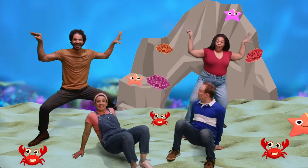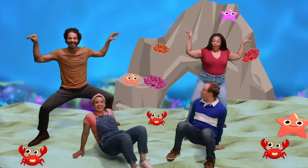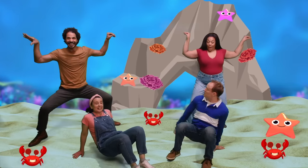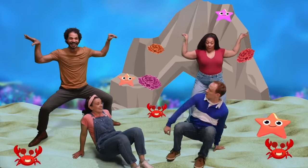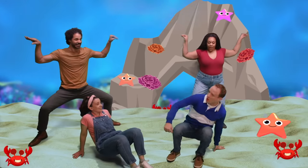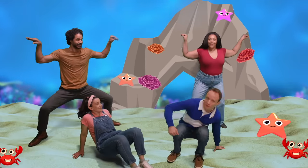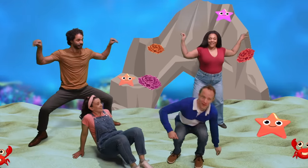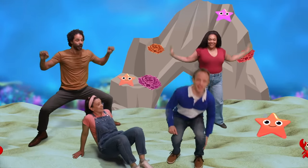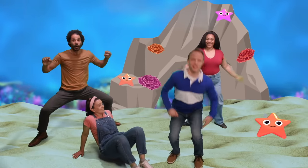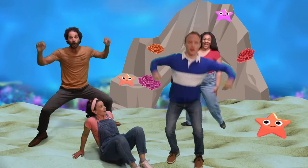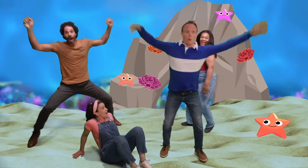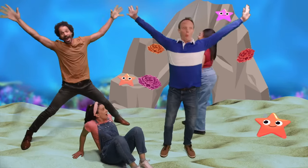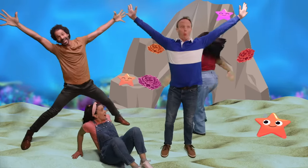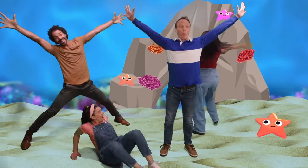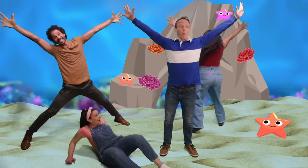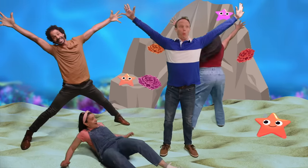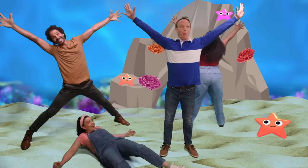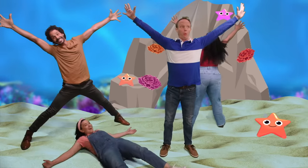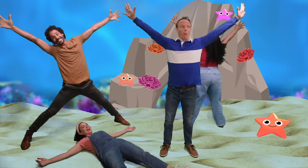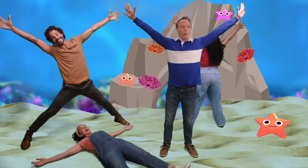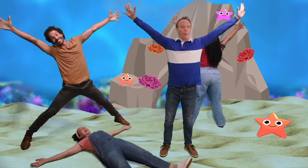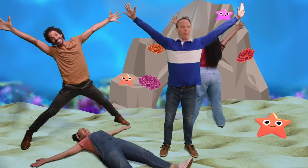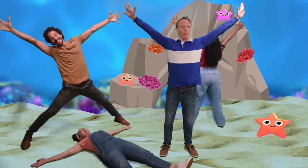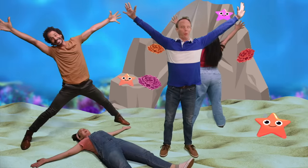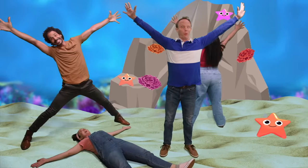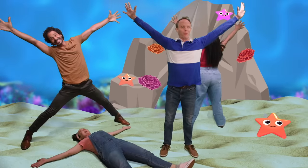Let's pretend to be starfish.